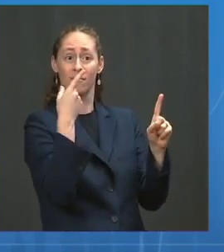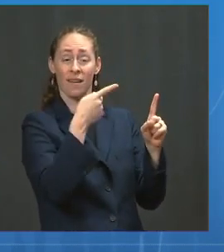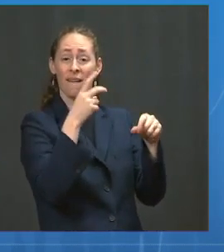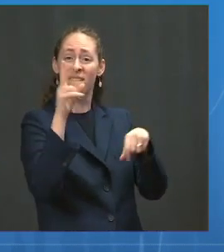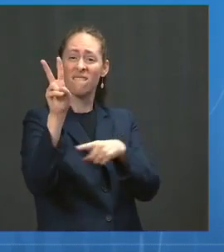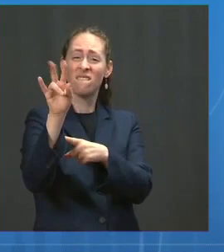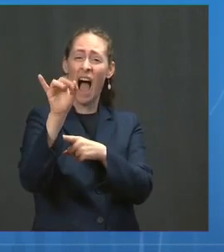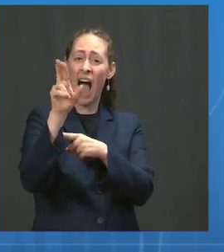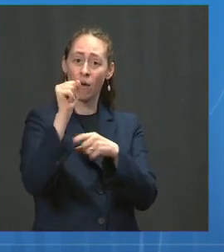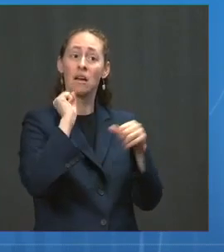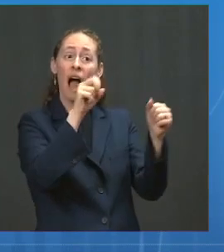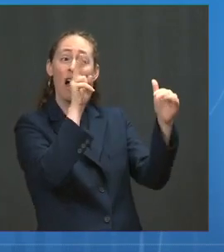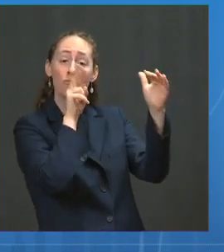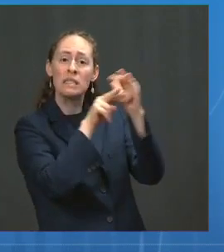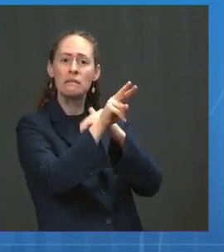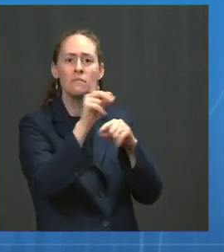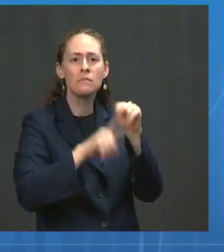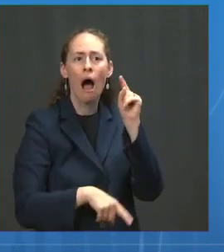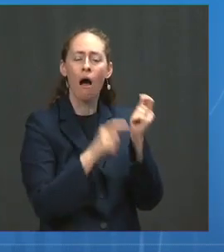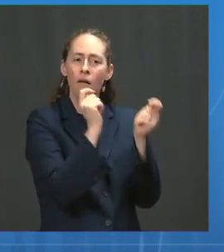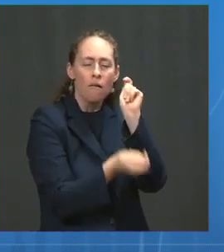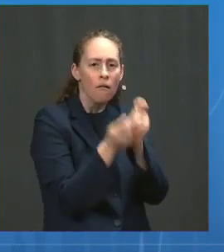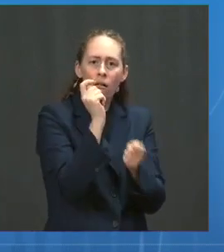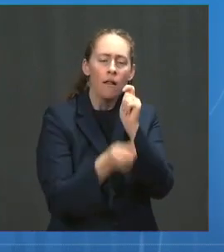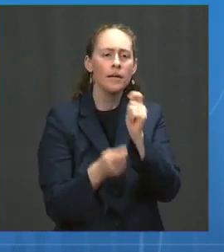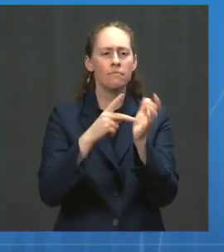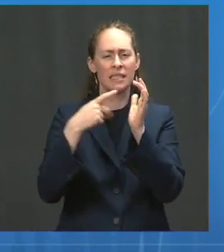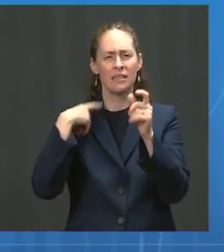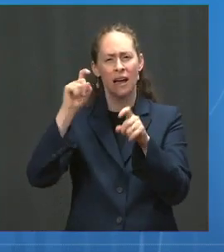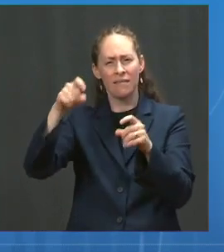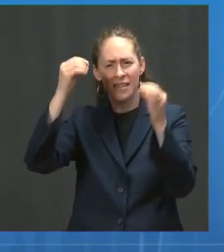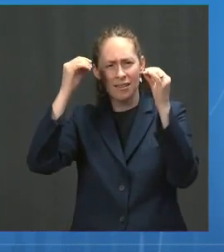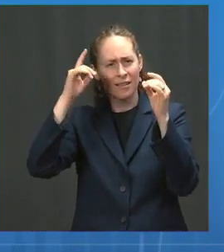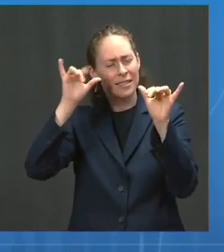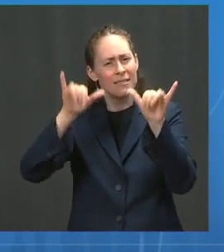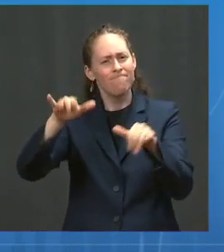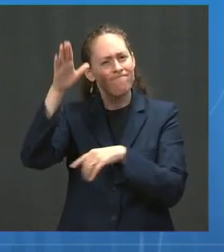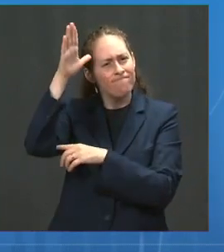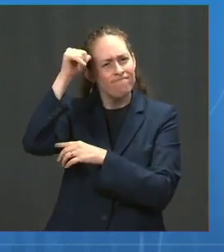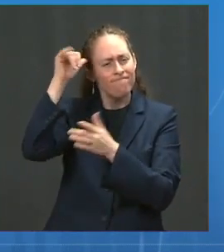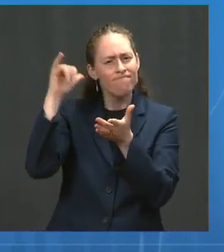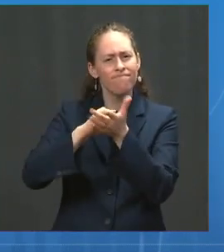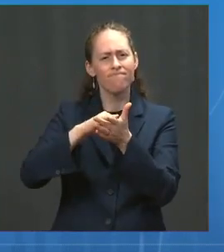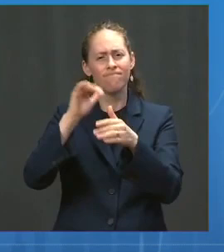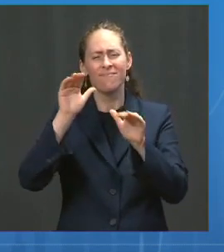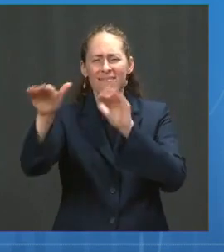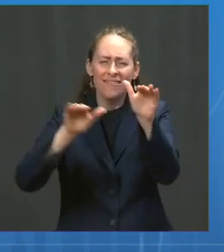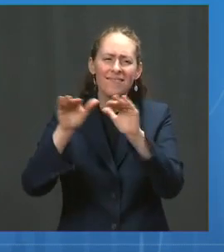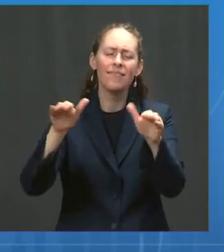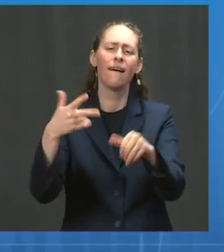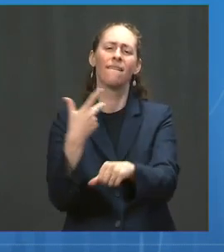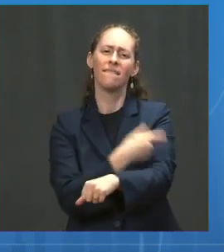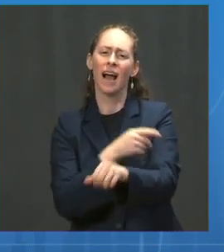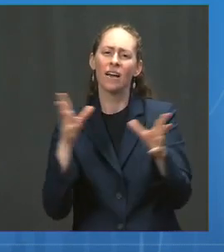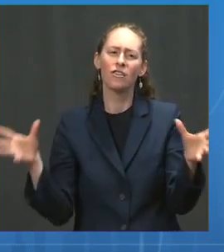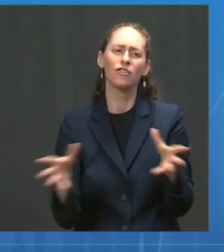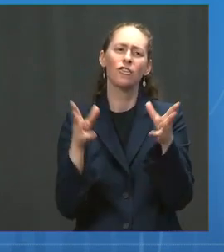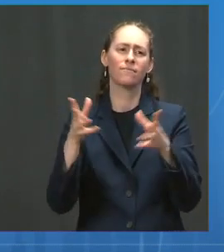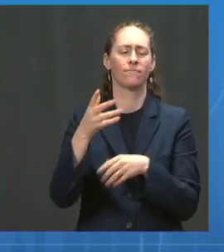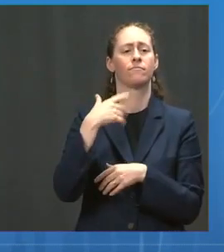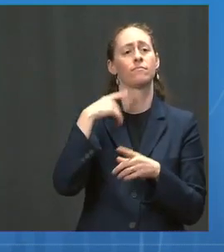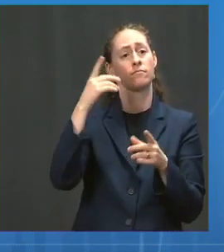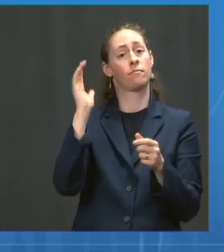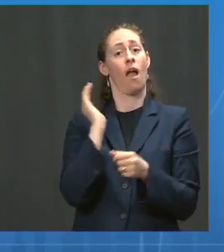been relentless in our efforts to get people vaccinated. Our whole of government response will